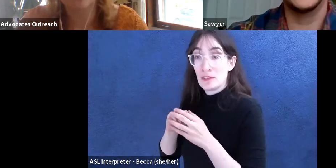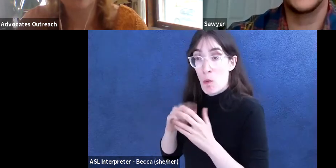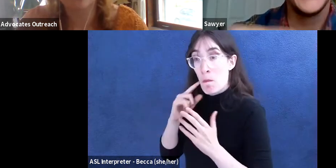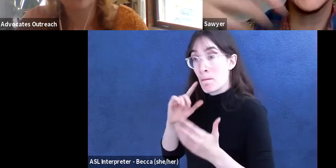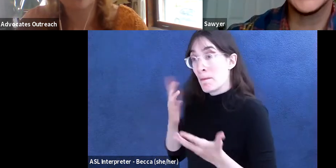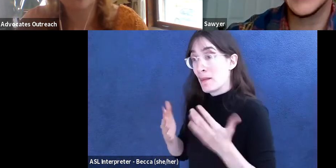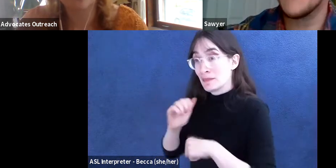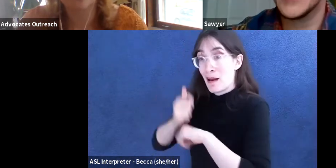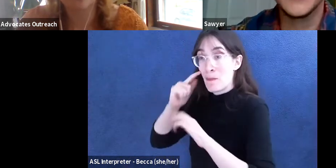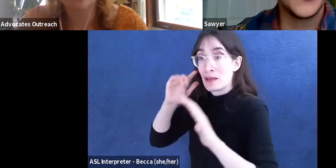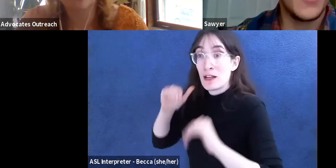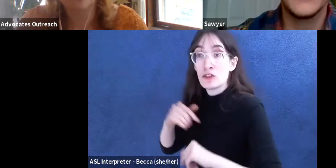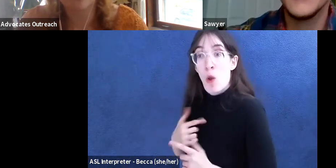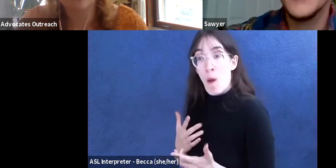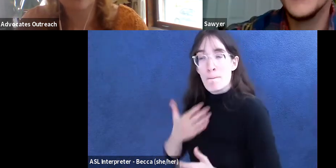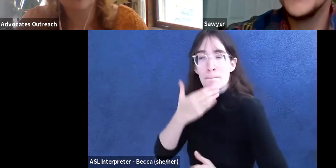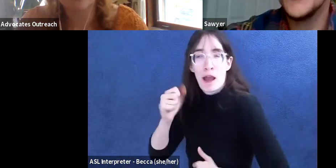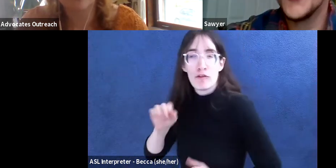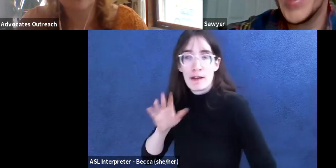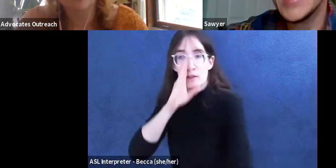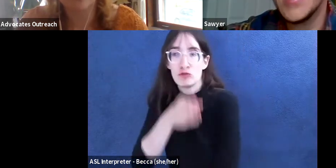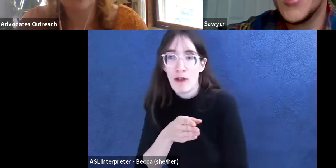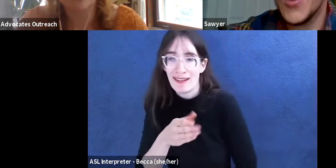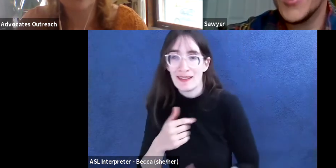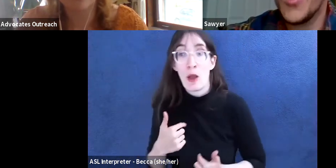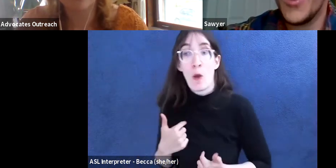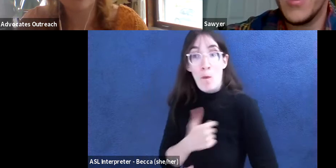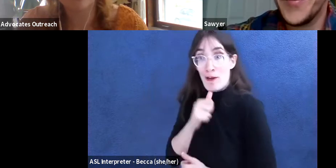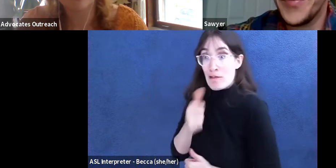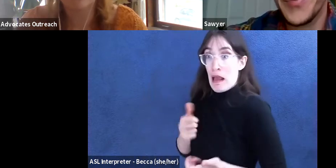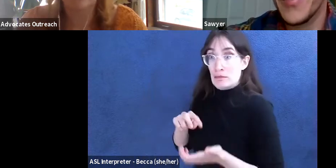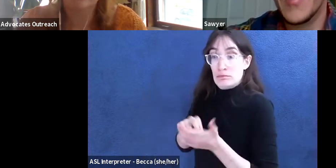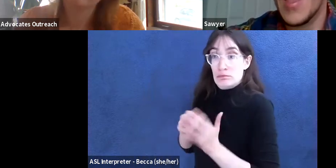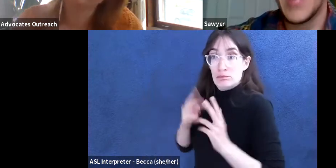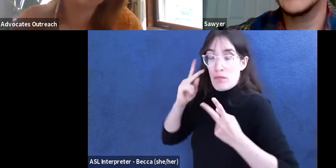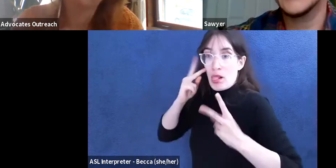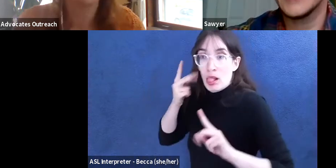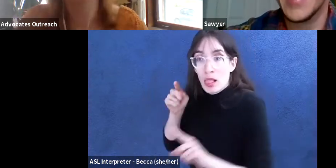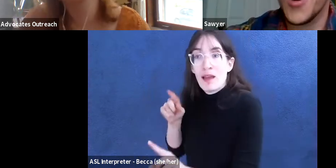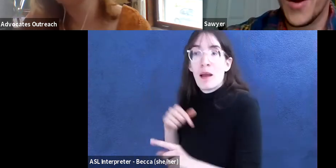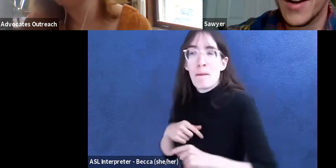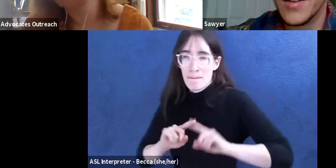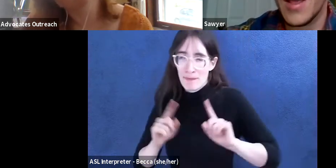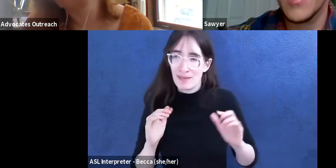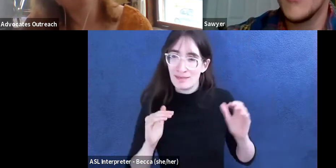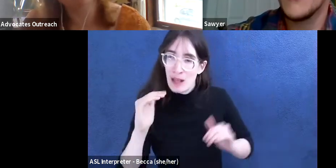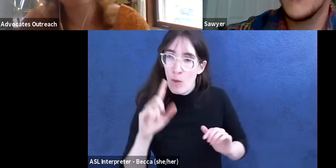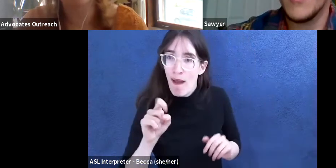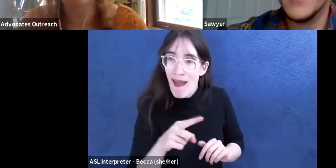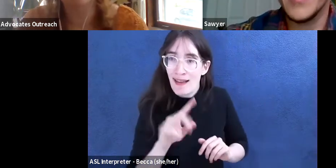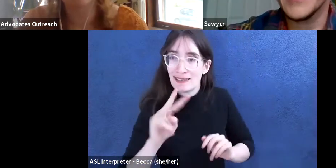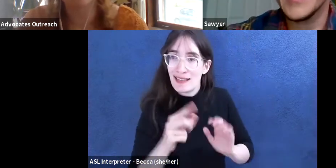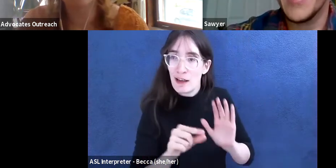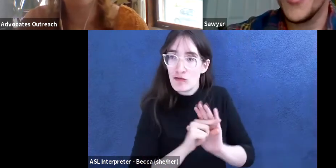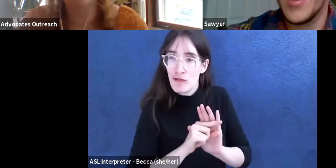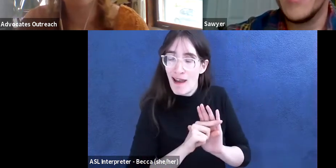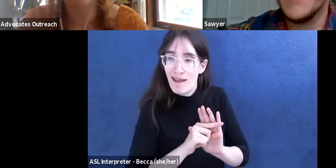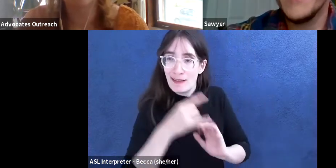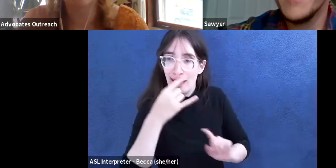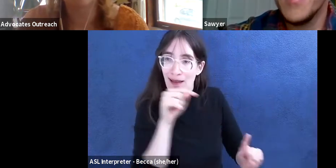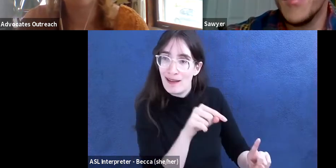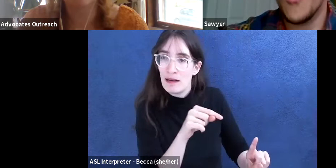that's great. Like a kid can't hear that enough. But if a kid is